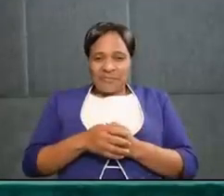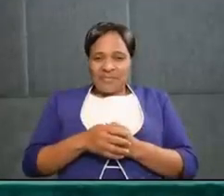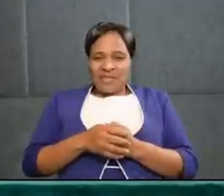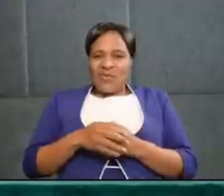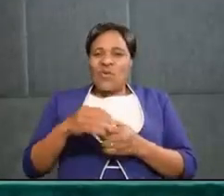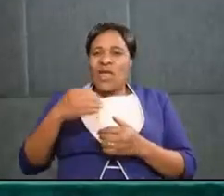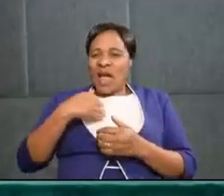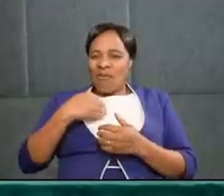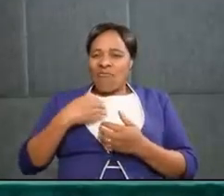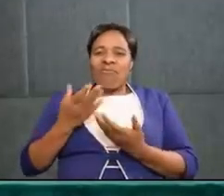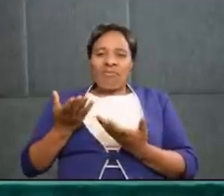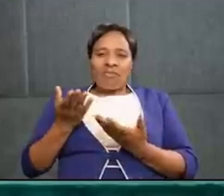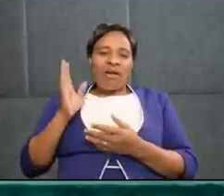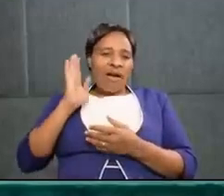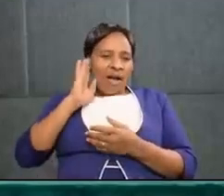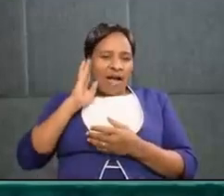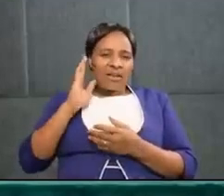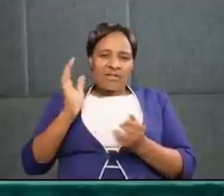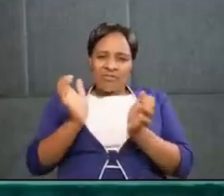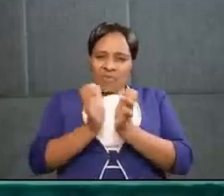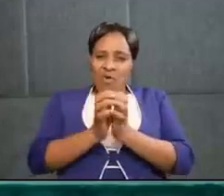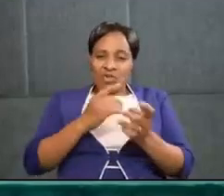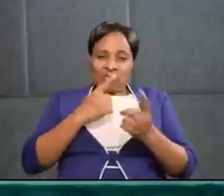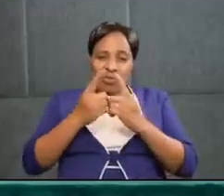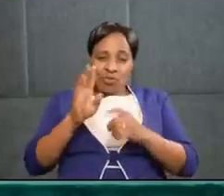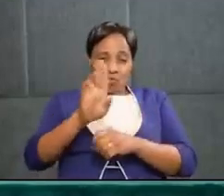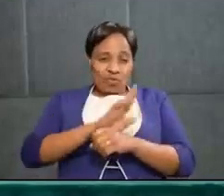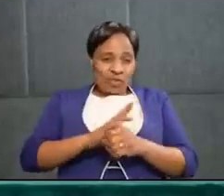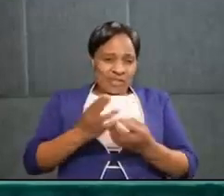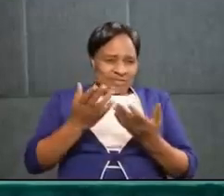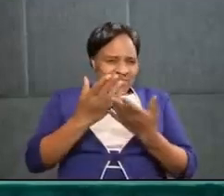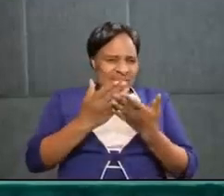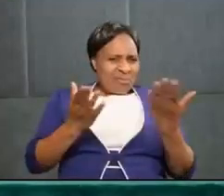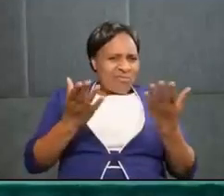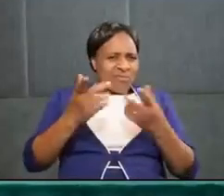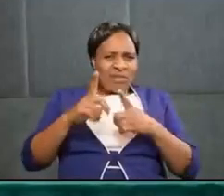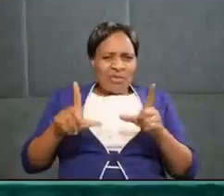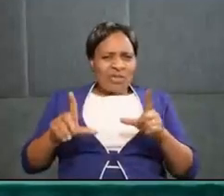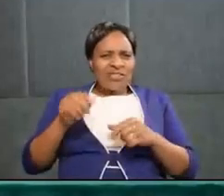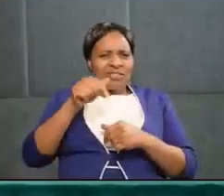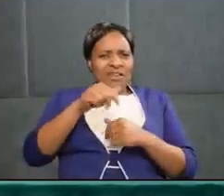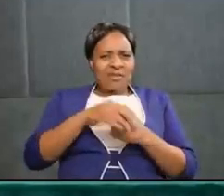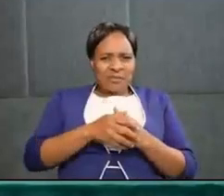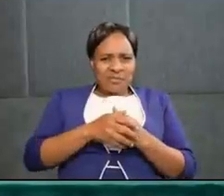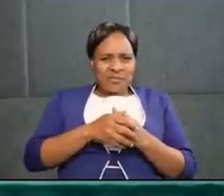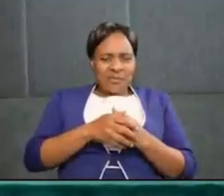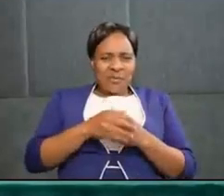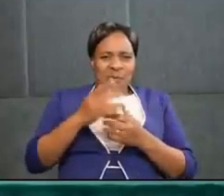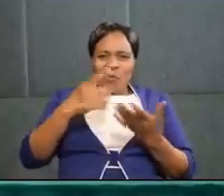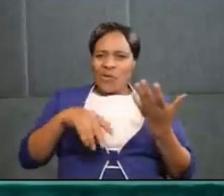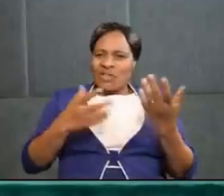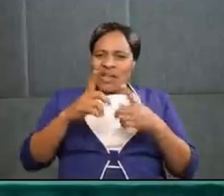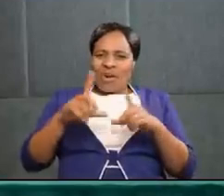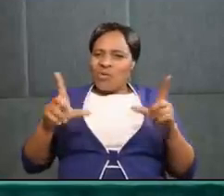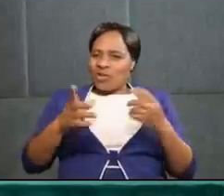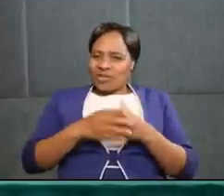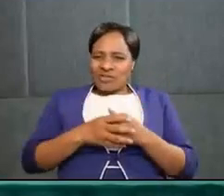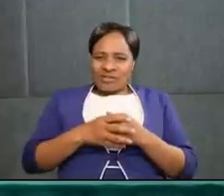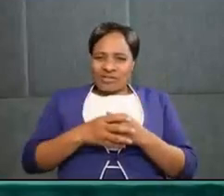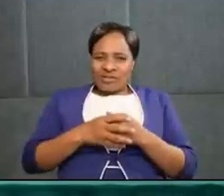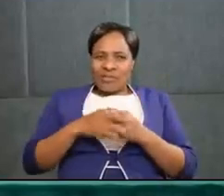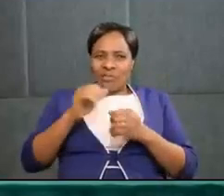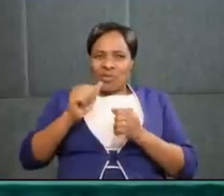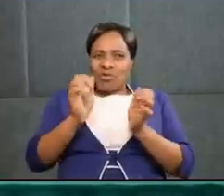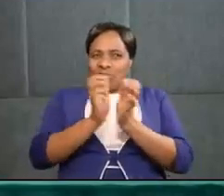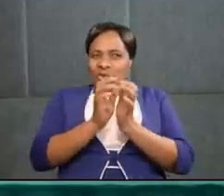We have heard Paul spoke using certain language. Tessie, what sort of language do you think